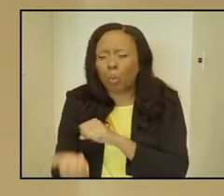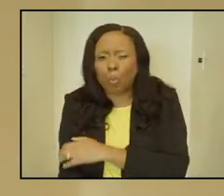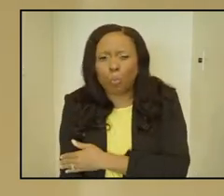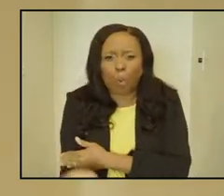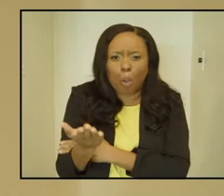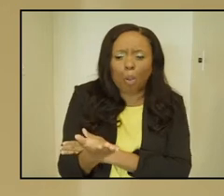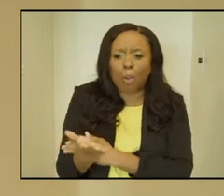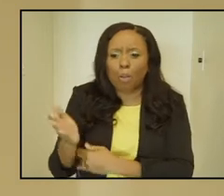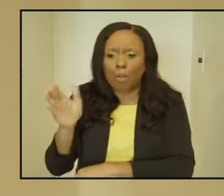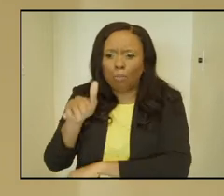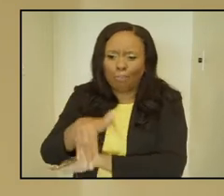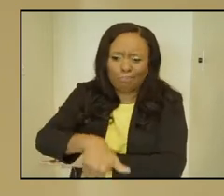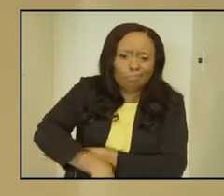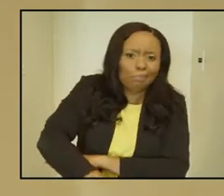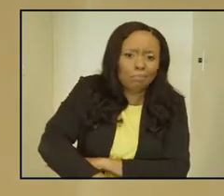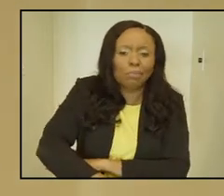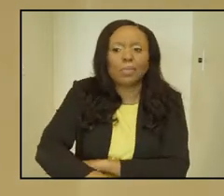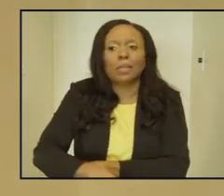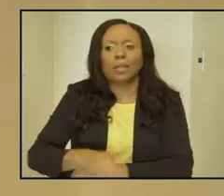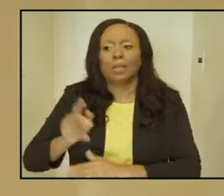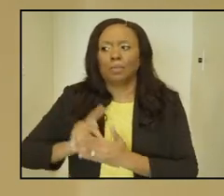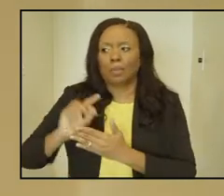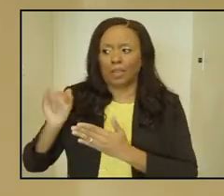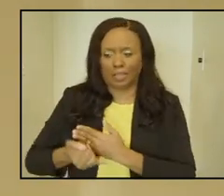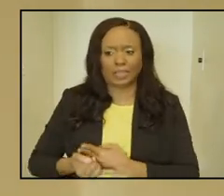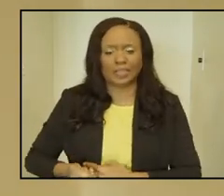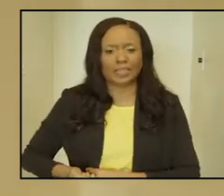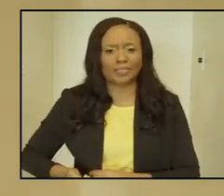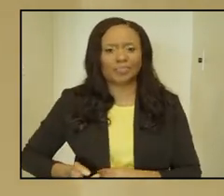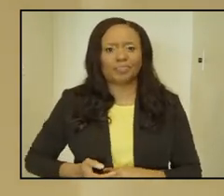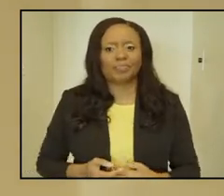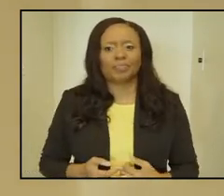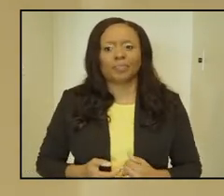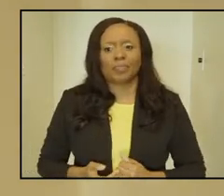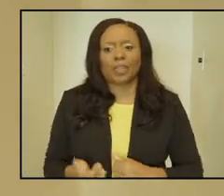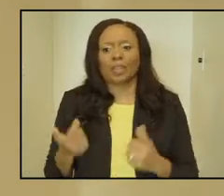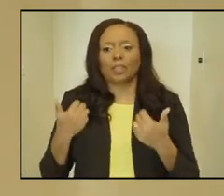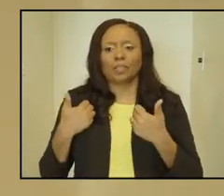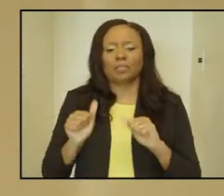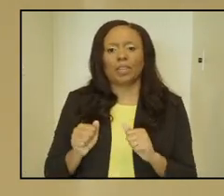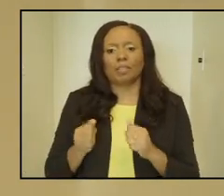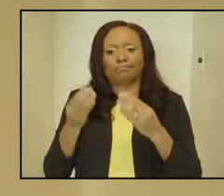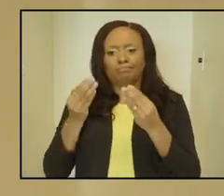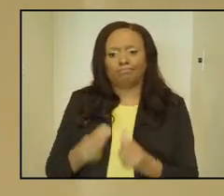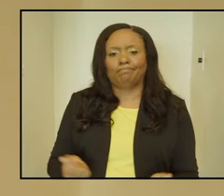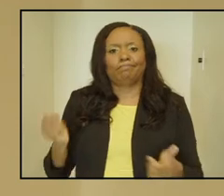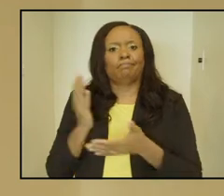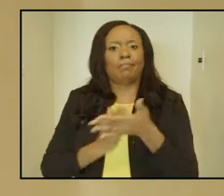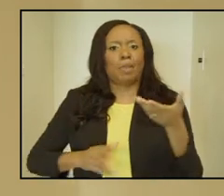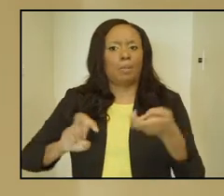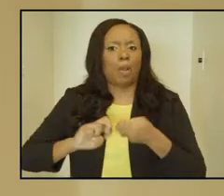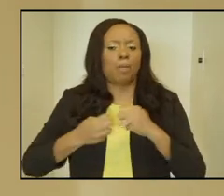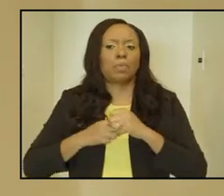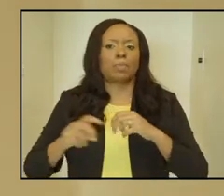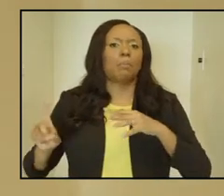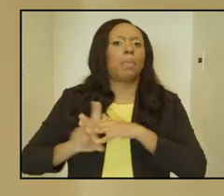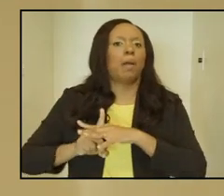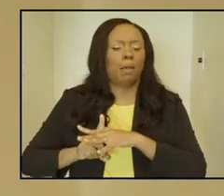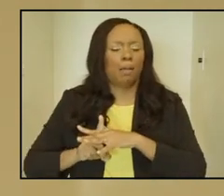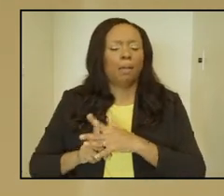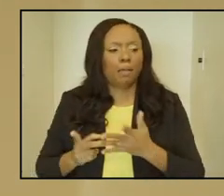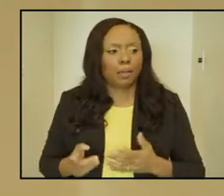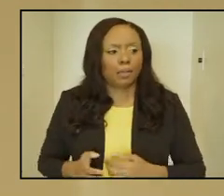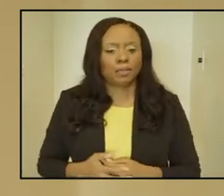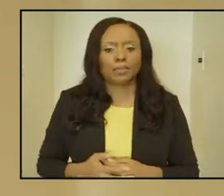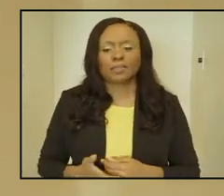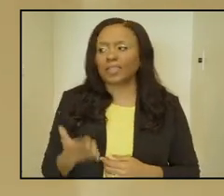the project going and to bypass some of the issues, the technical problems, et cetera, that would have come up during that phase.